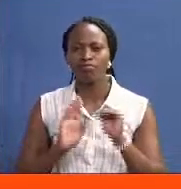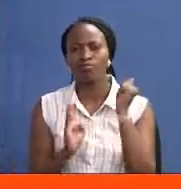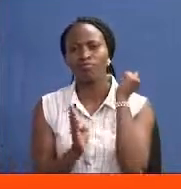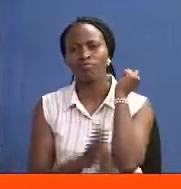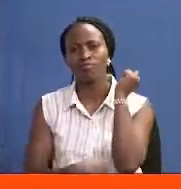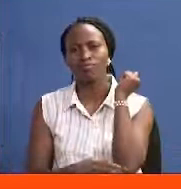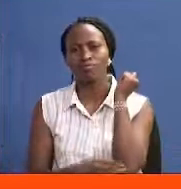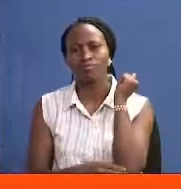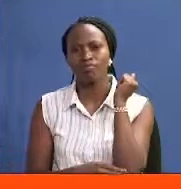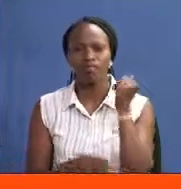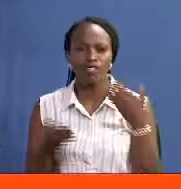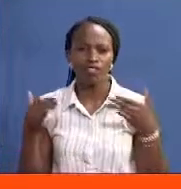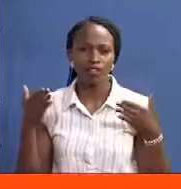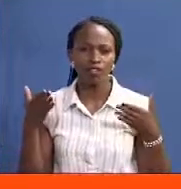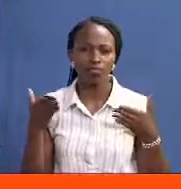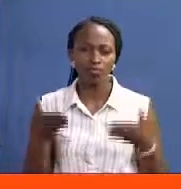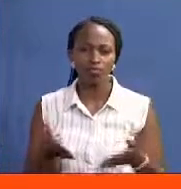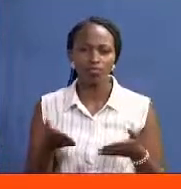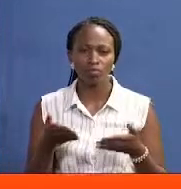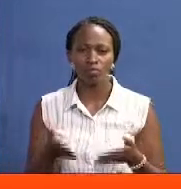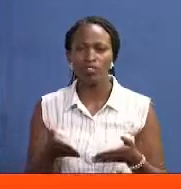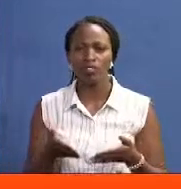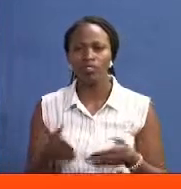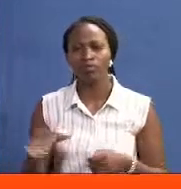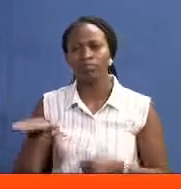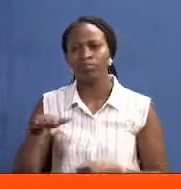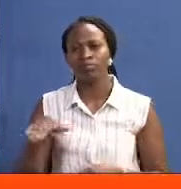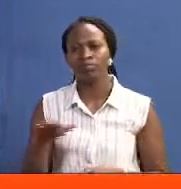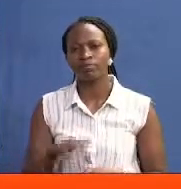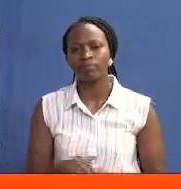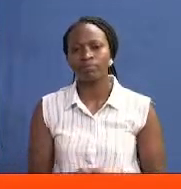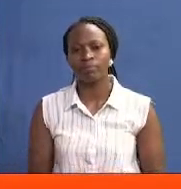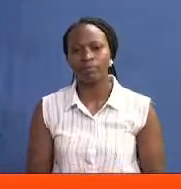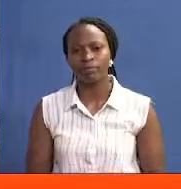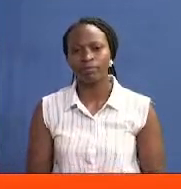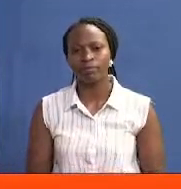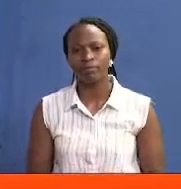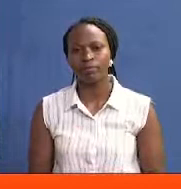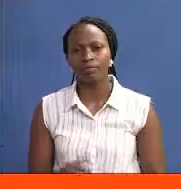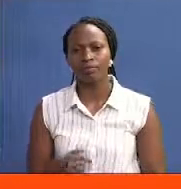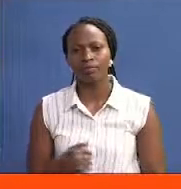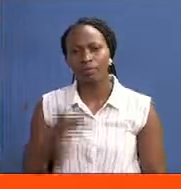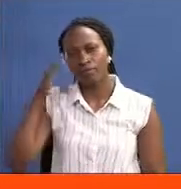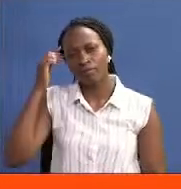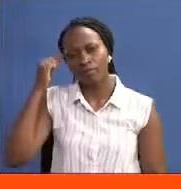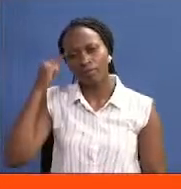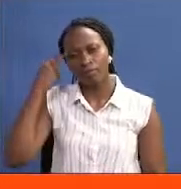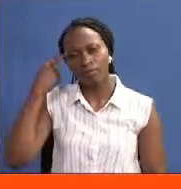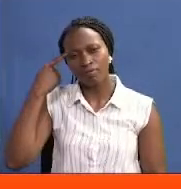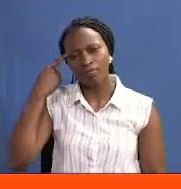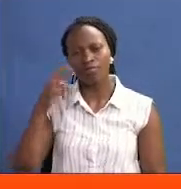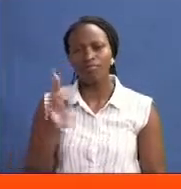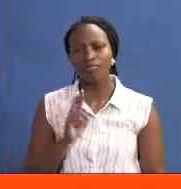current space where all gates are open? I think there is a risk